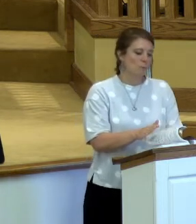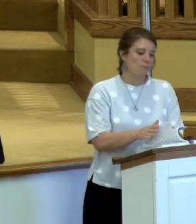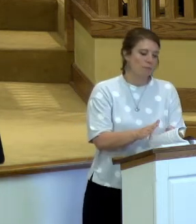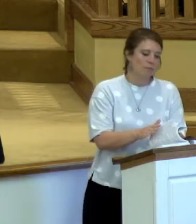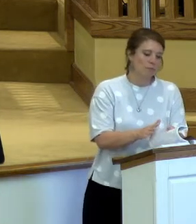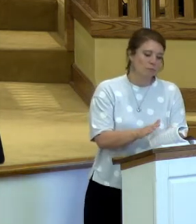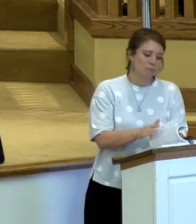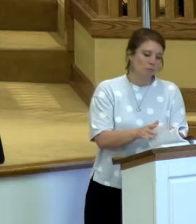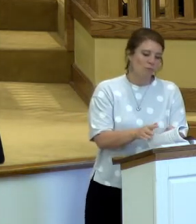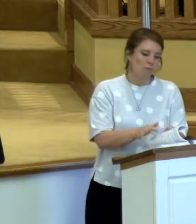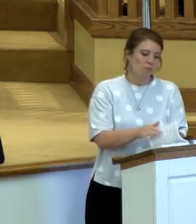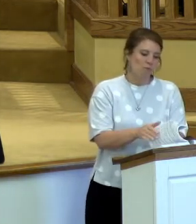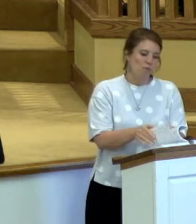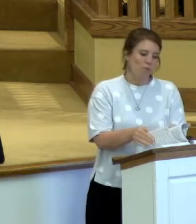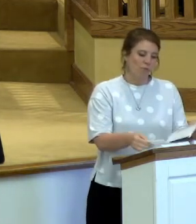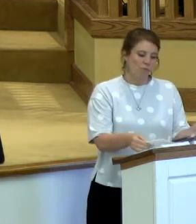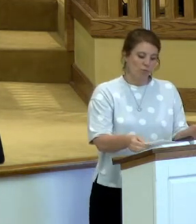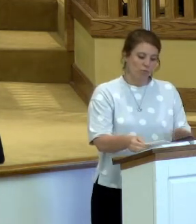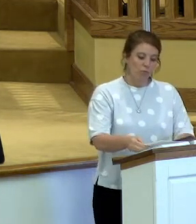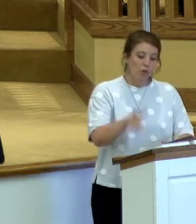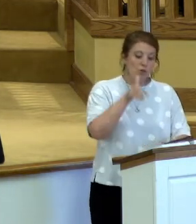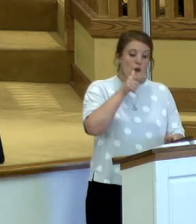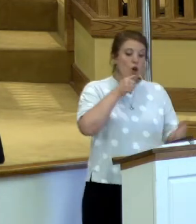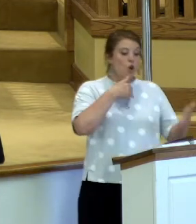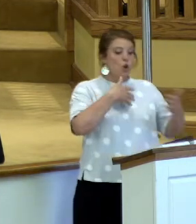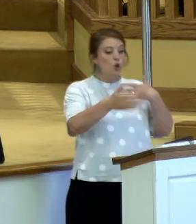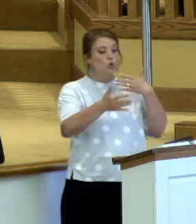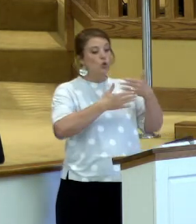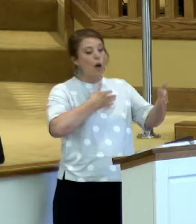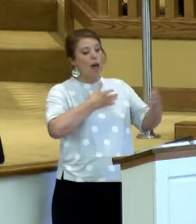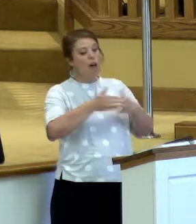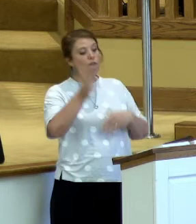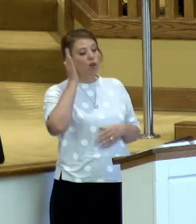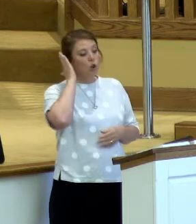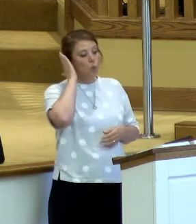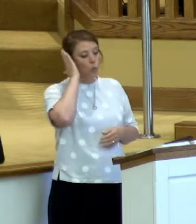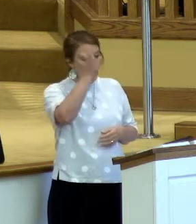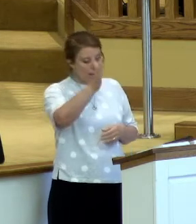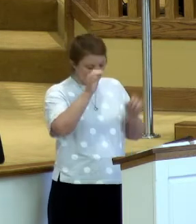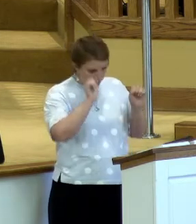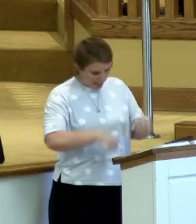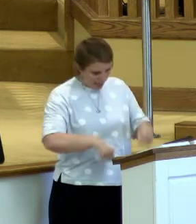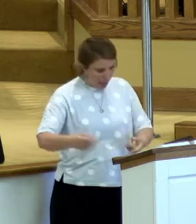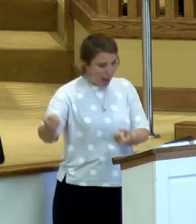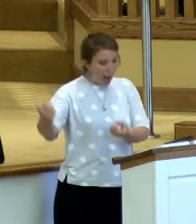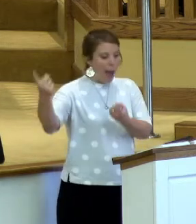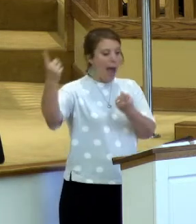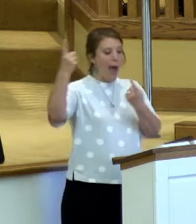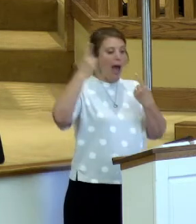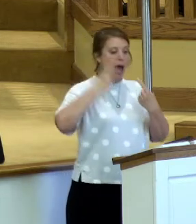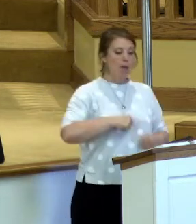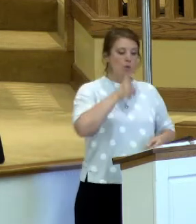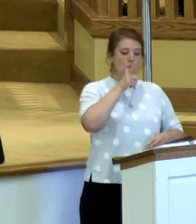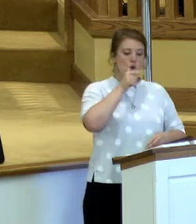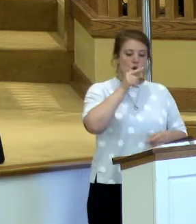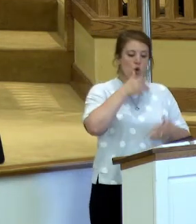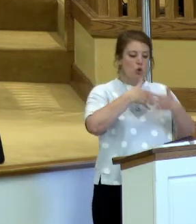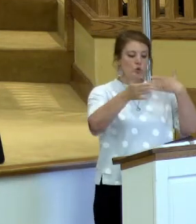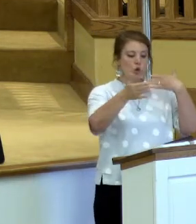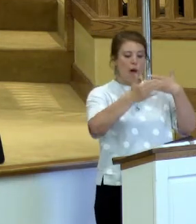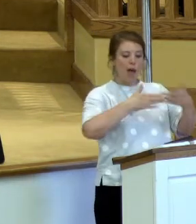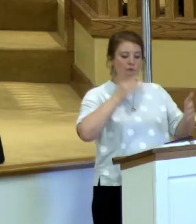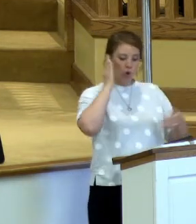the joyful news wherever man is found. Whosoever will may